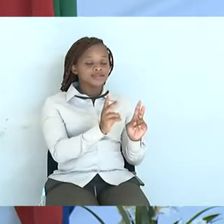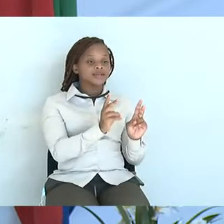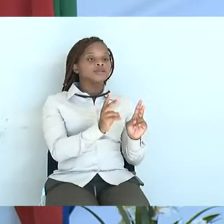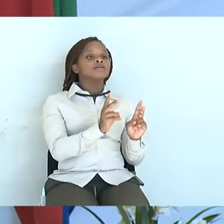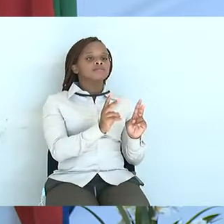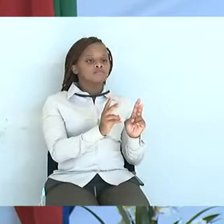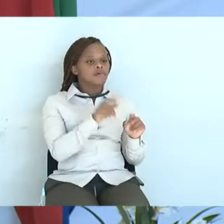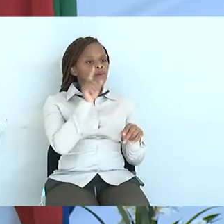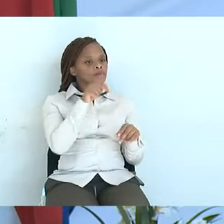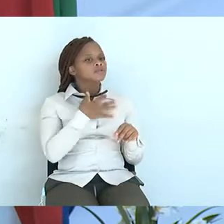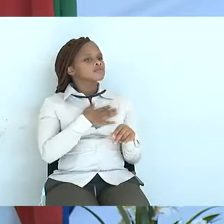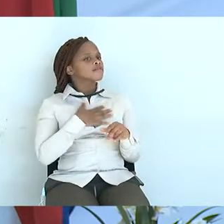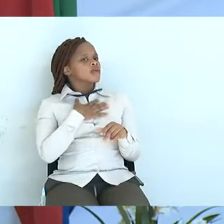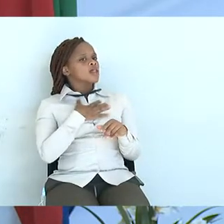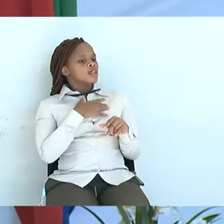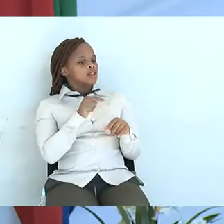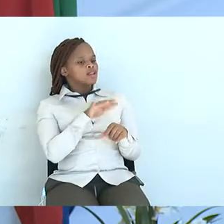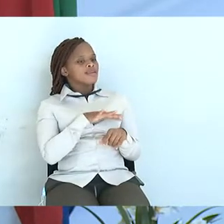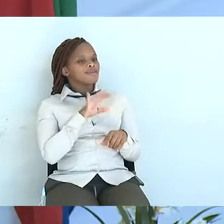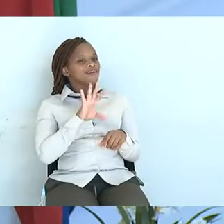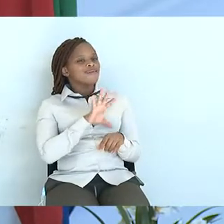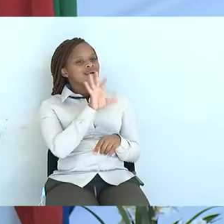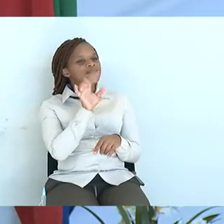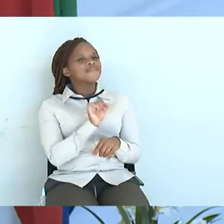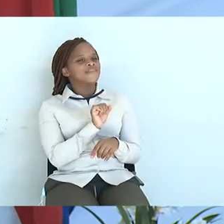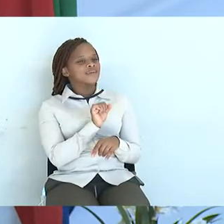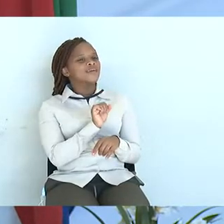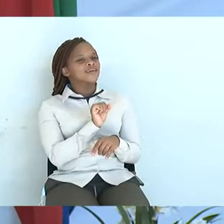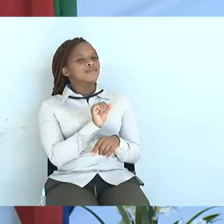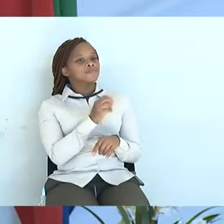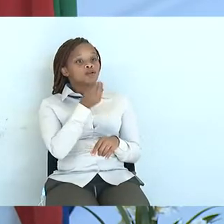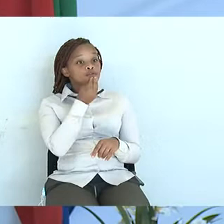Africa. The food we eat,